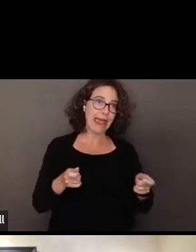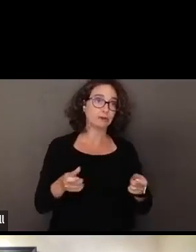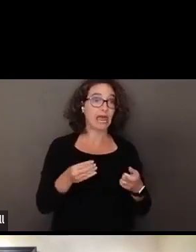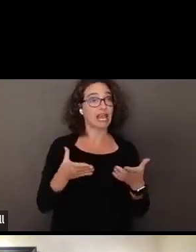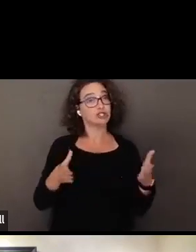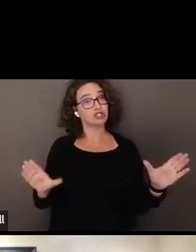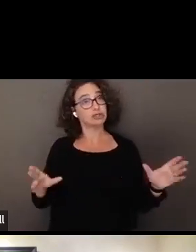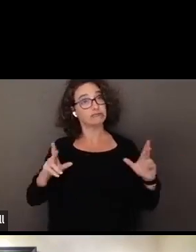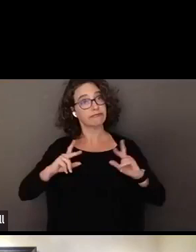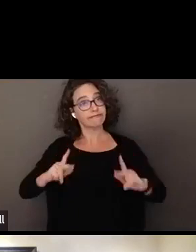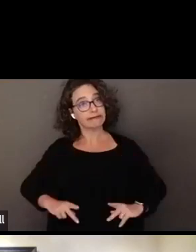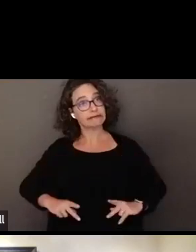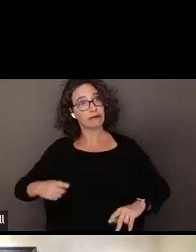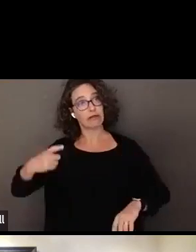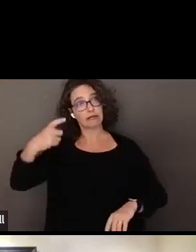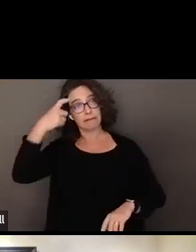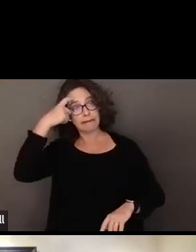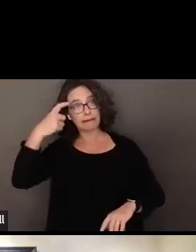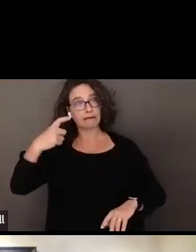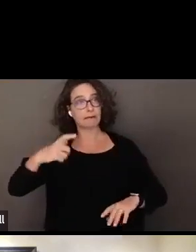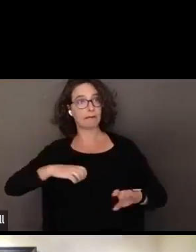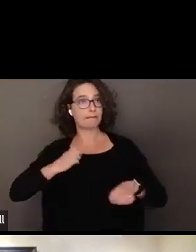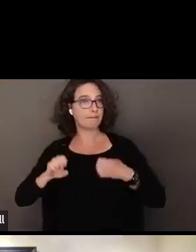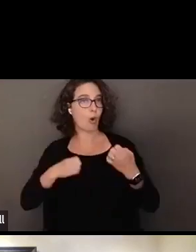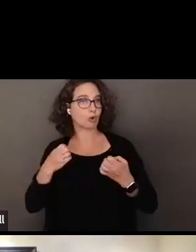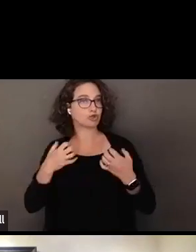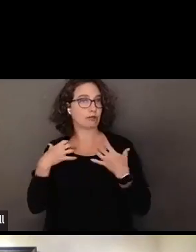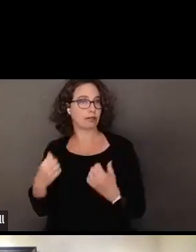physical, mental, and emotional well-being.